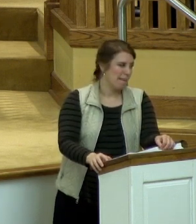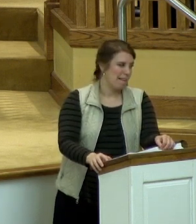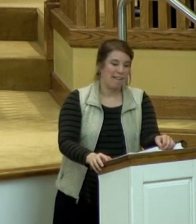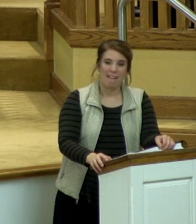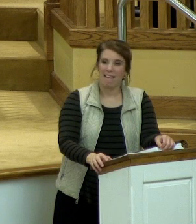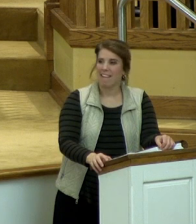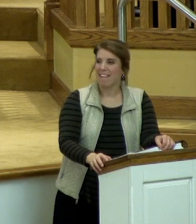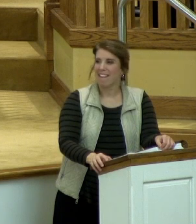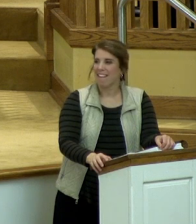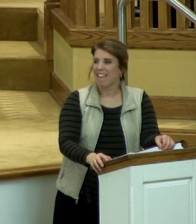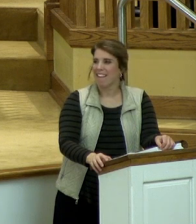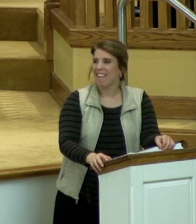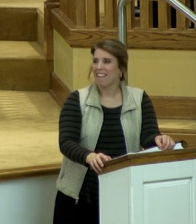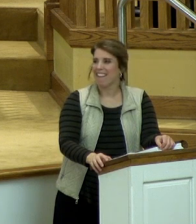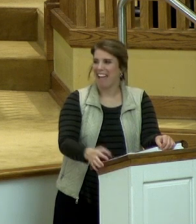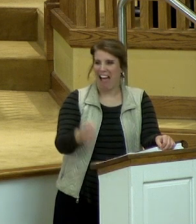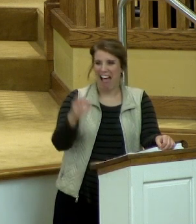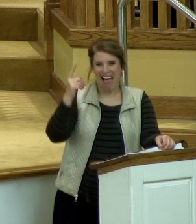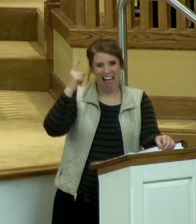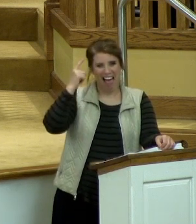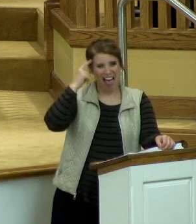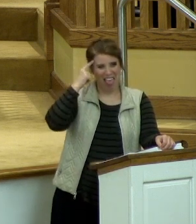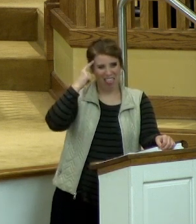I thought it'd be more divided than this.